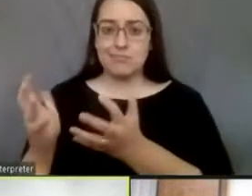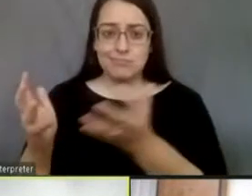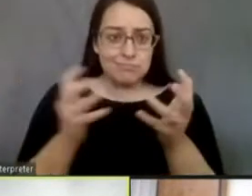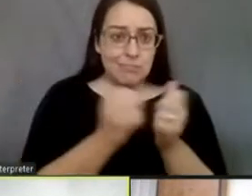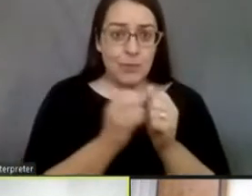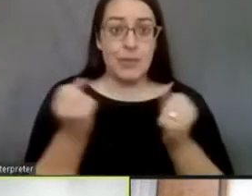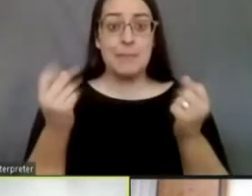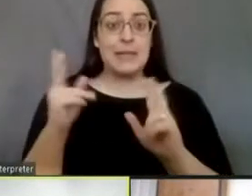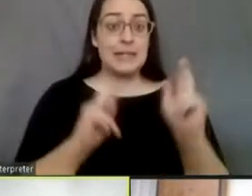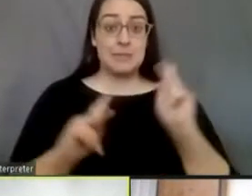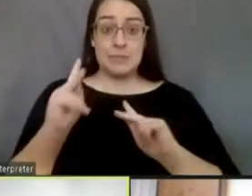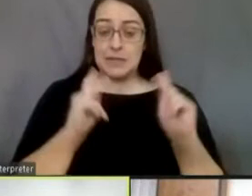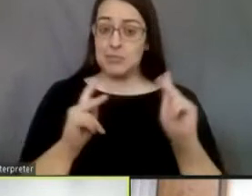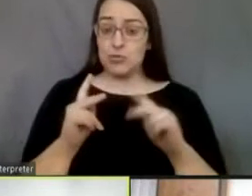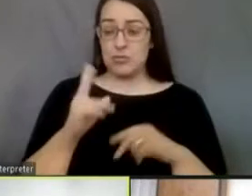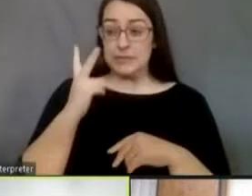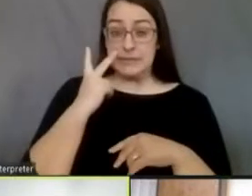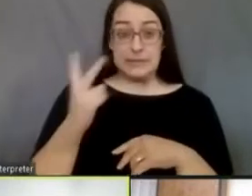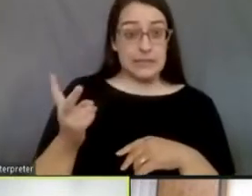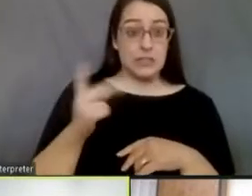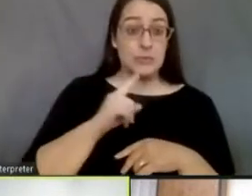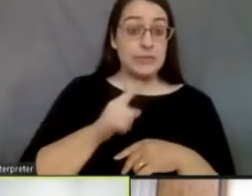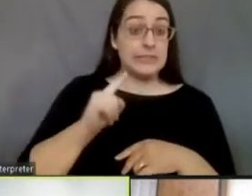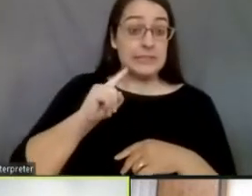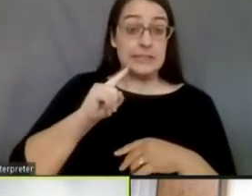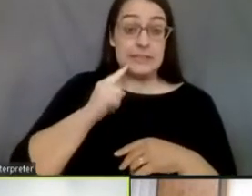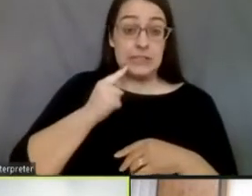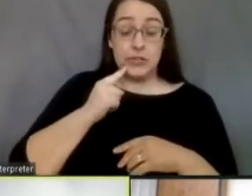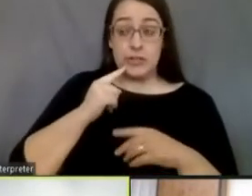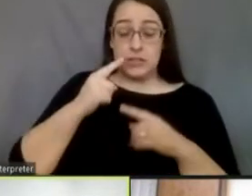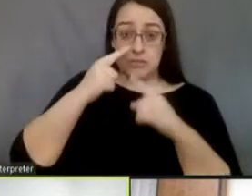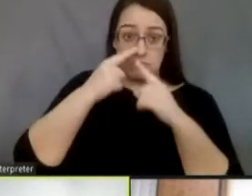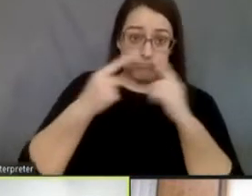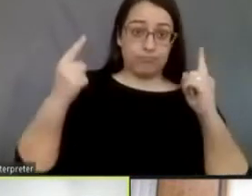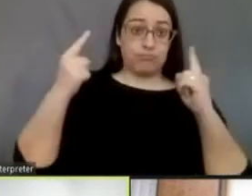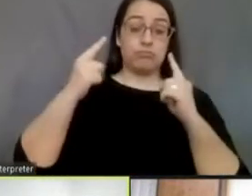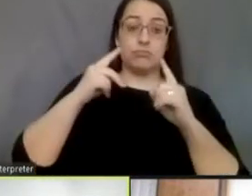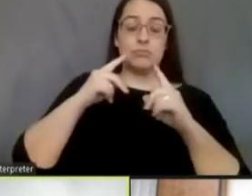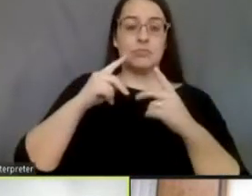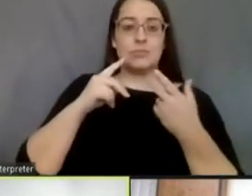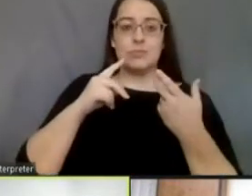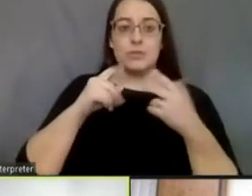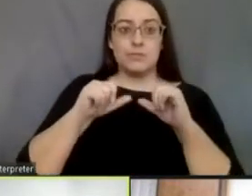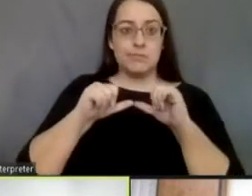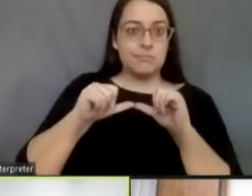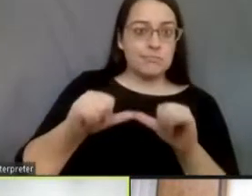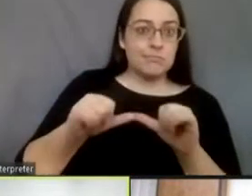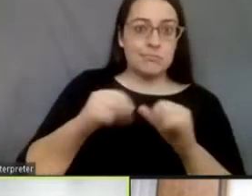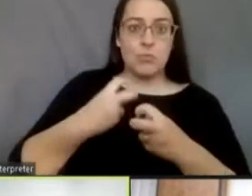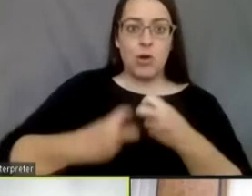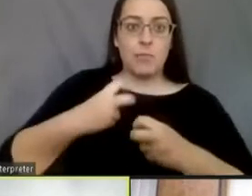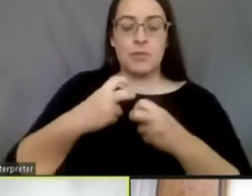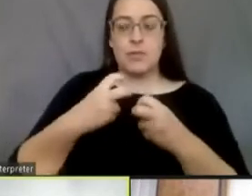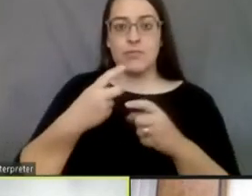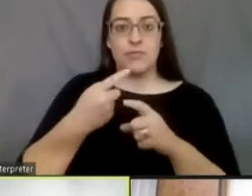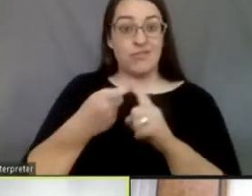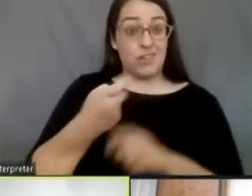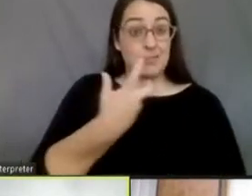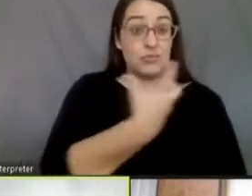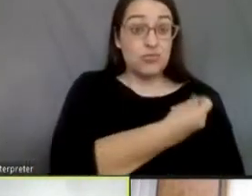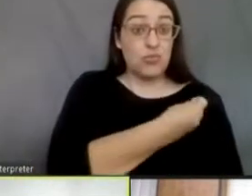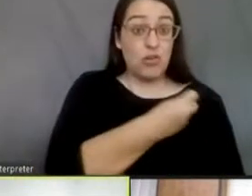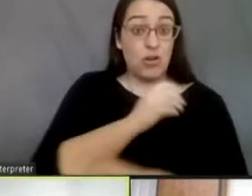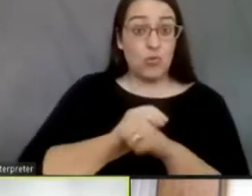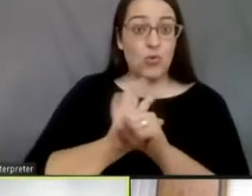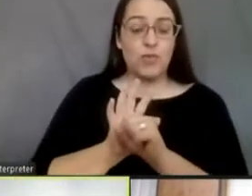and have seen no adverse reactions on as far as long-term anything. It's safe